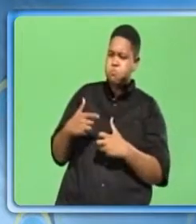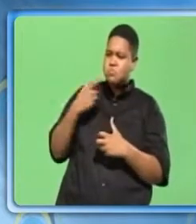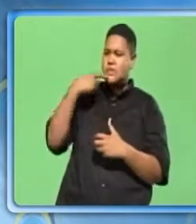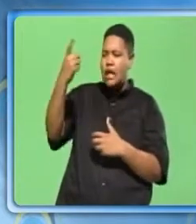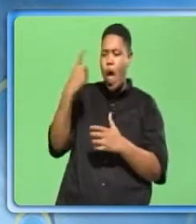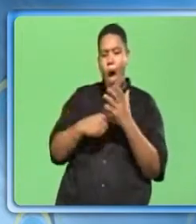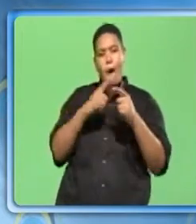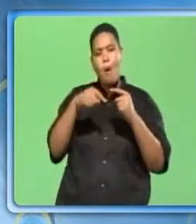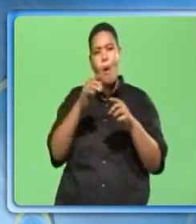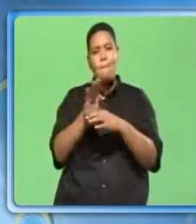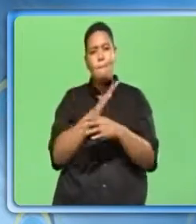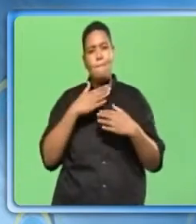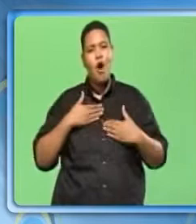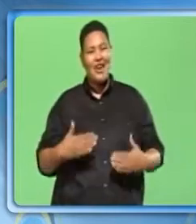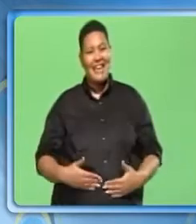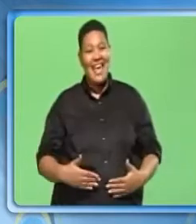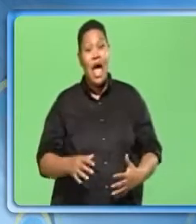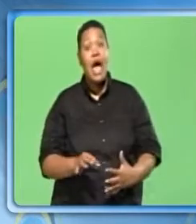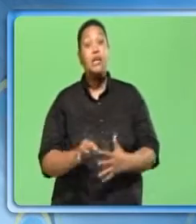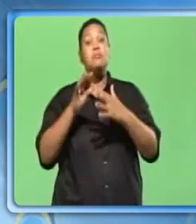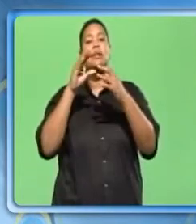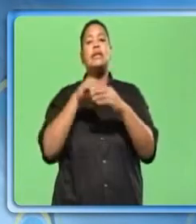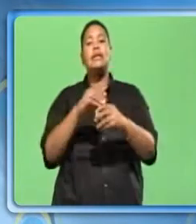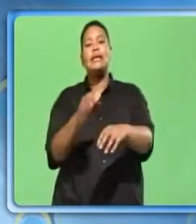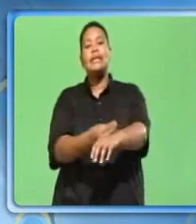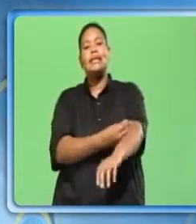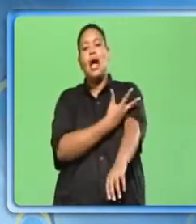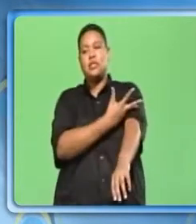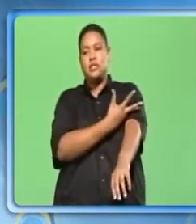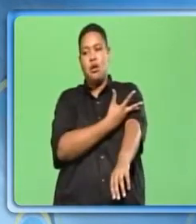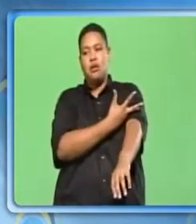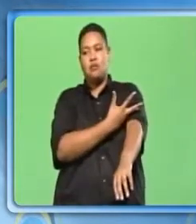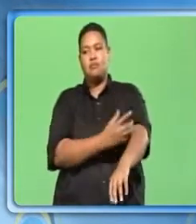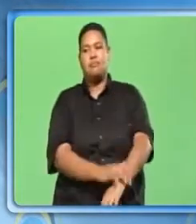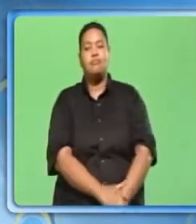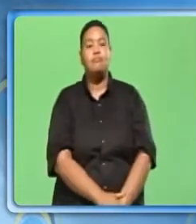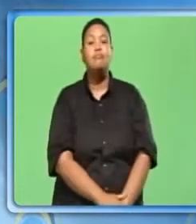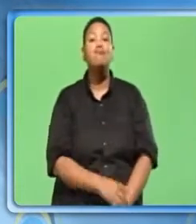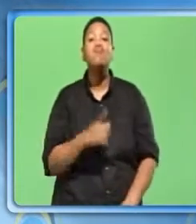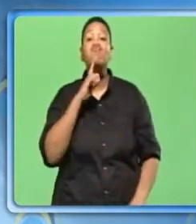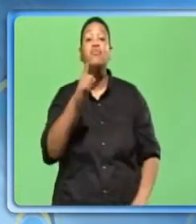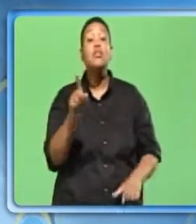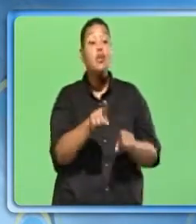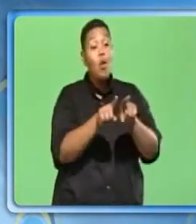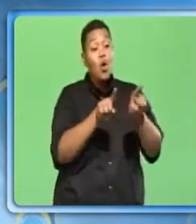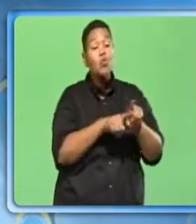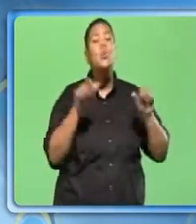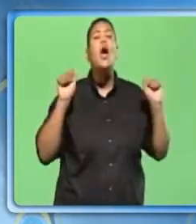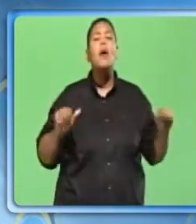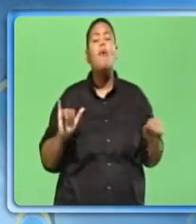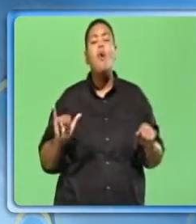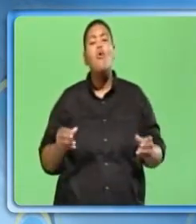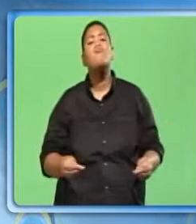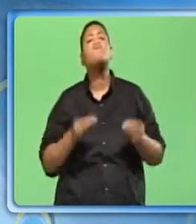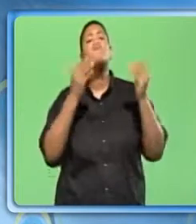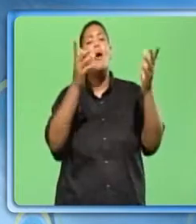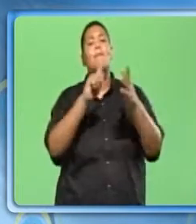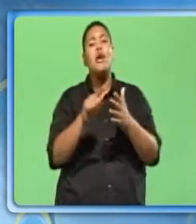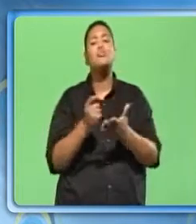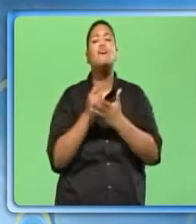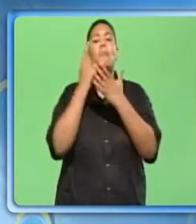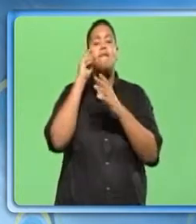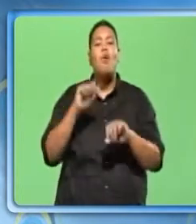body, especially in cancer diagnosis. They are also able to recommend treatment for